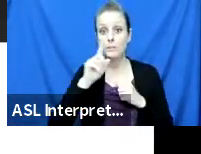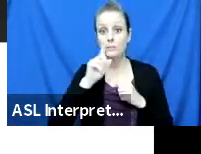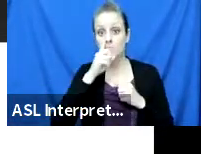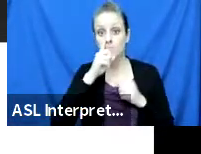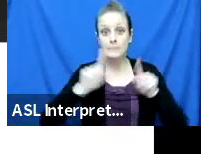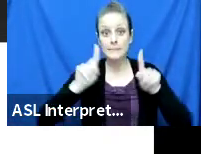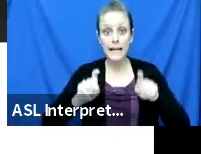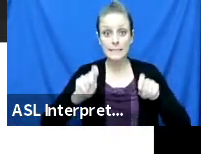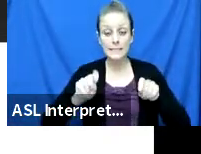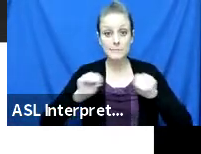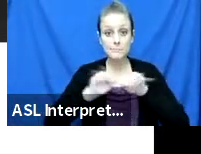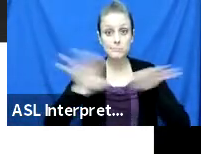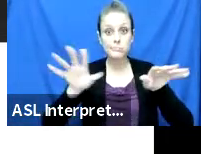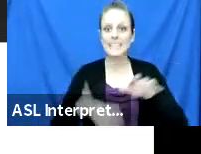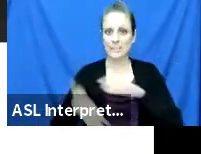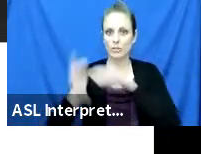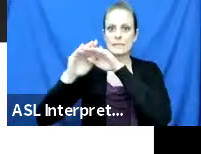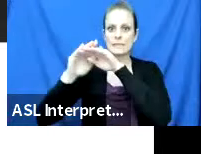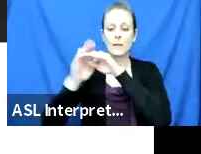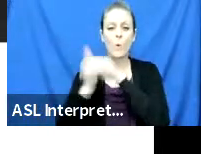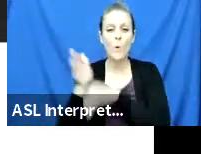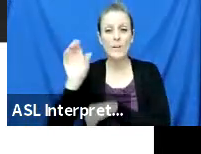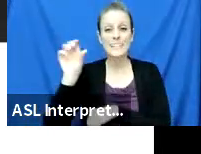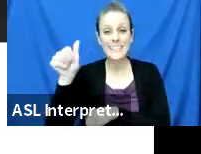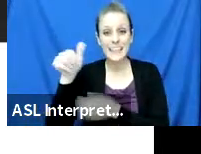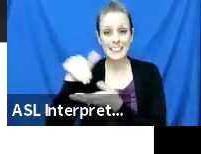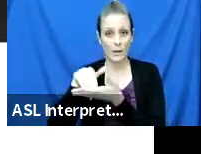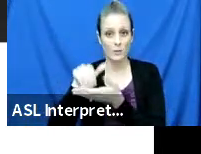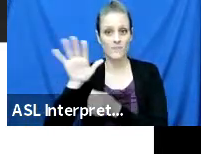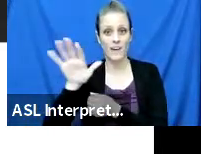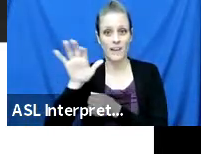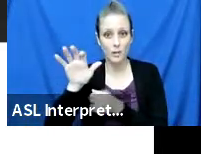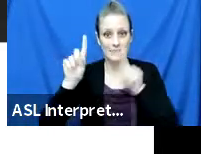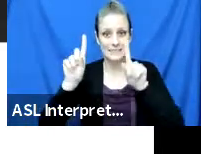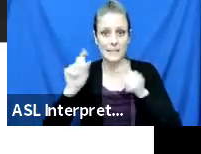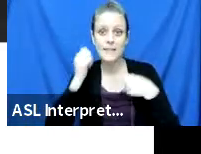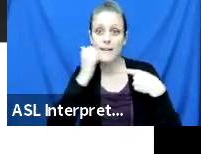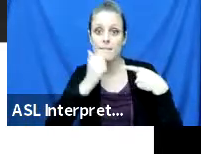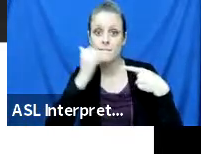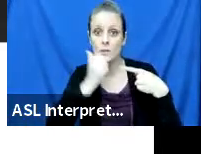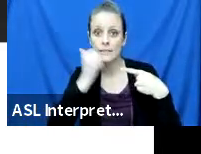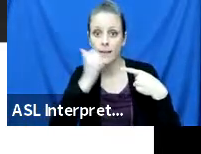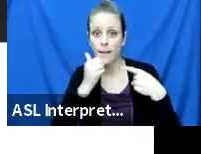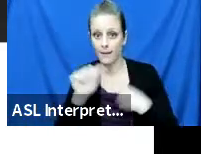county. We have over 10,500 tests being done a day